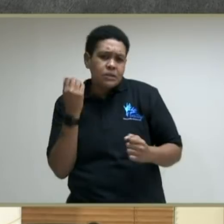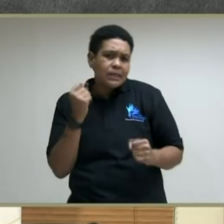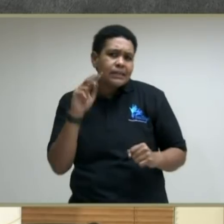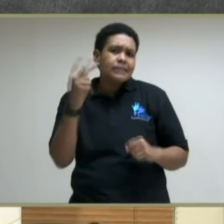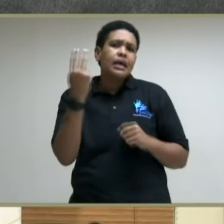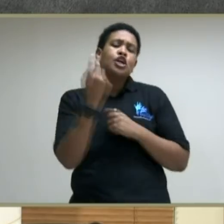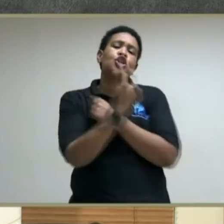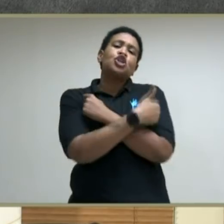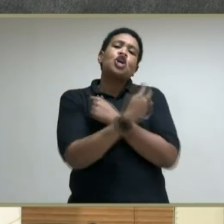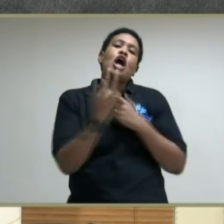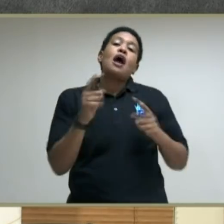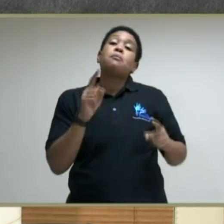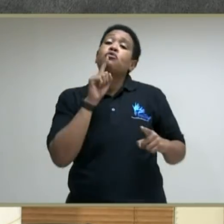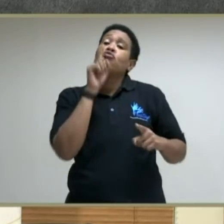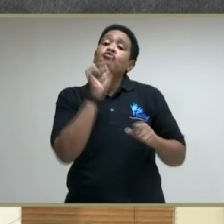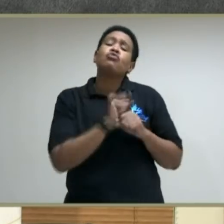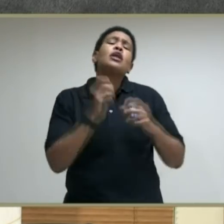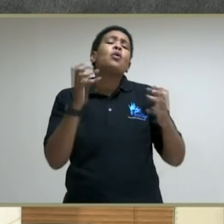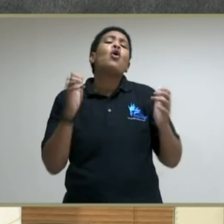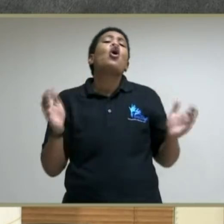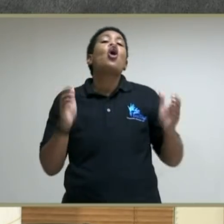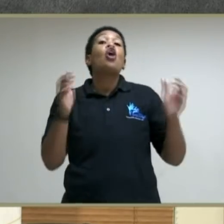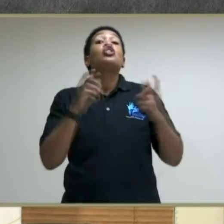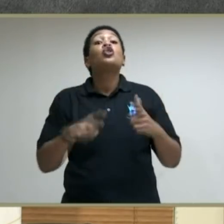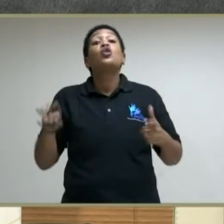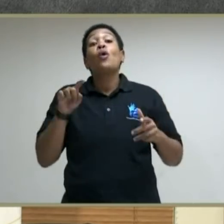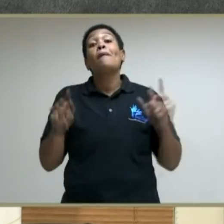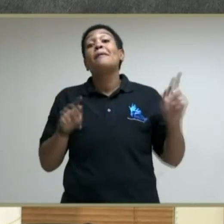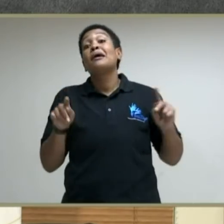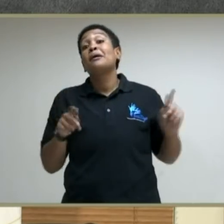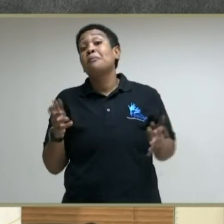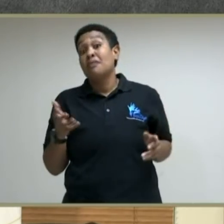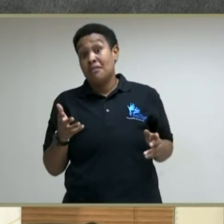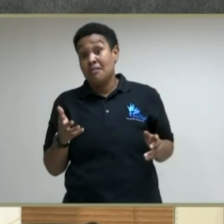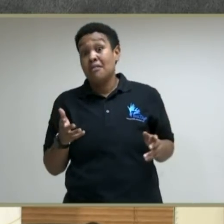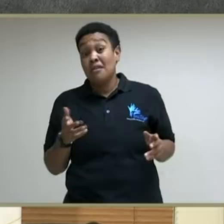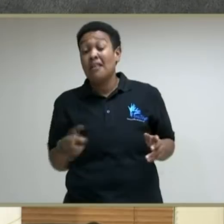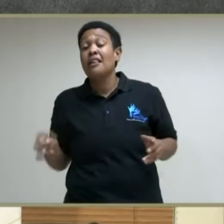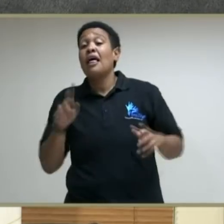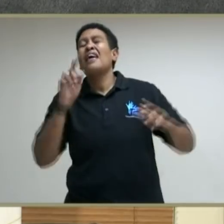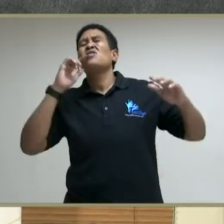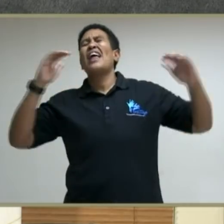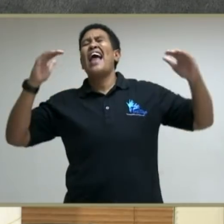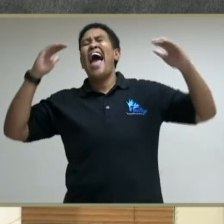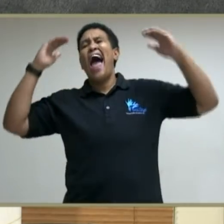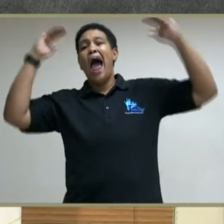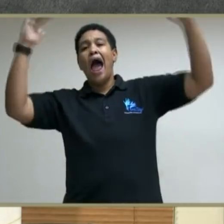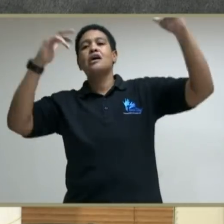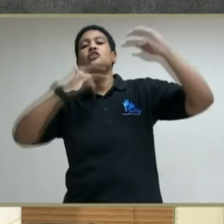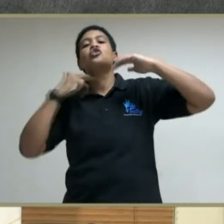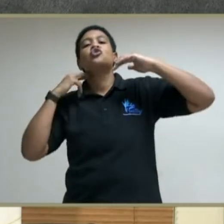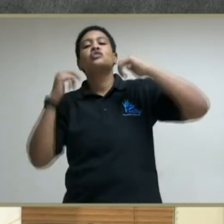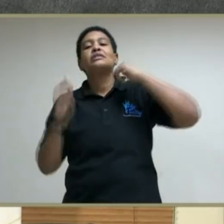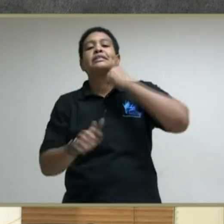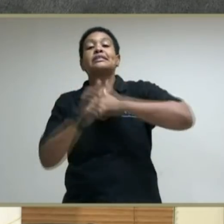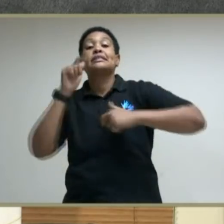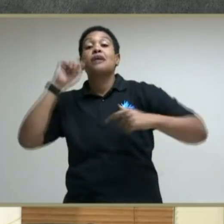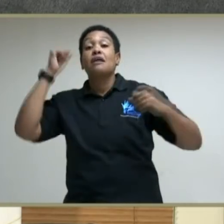dose. And really want to encourage those persons, they are at the highest risk of